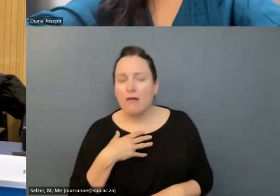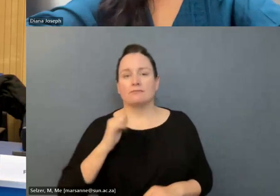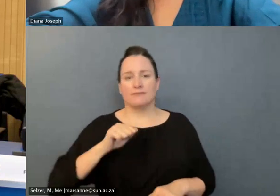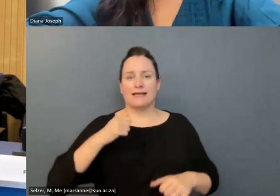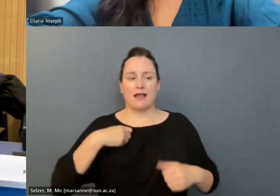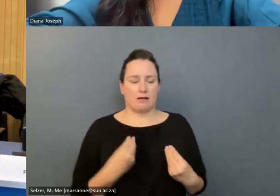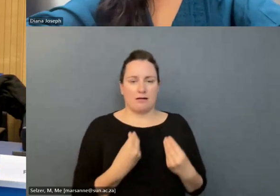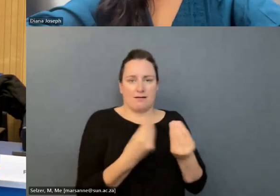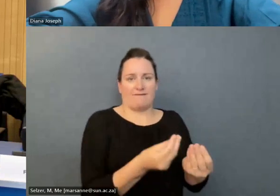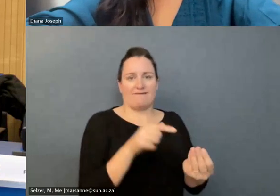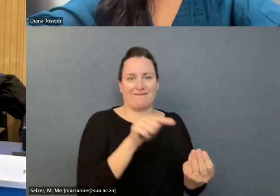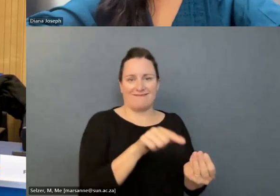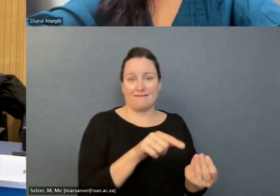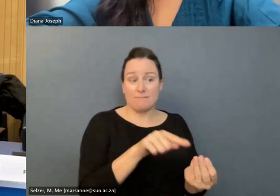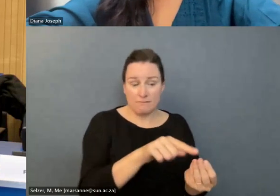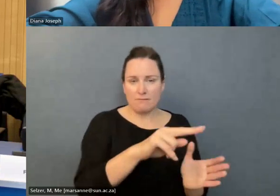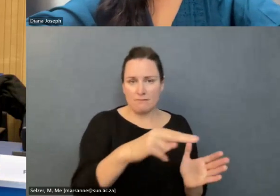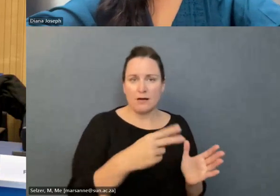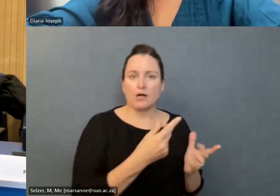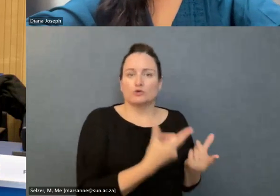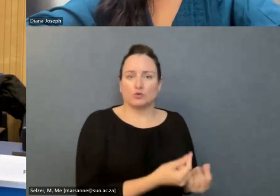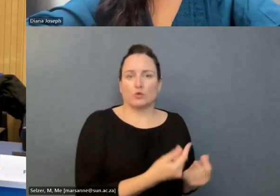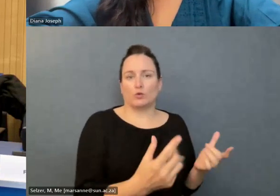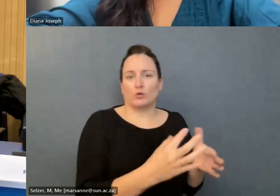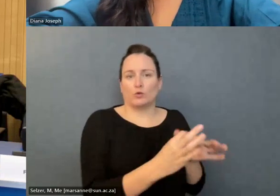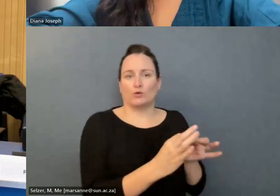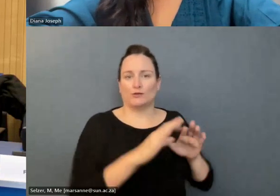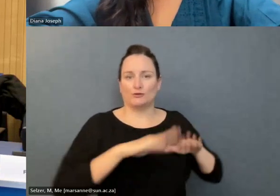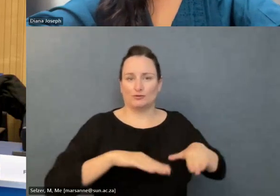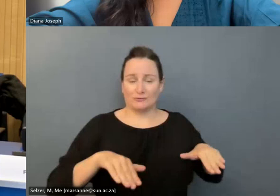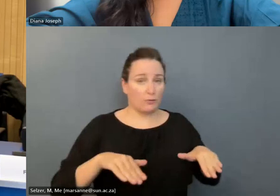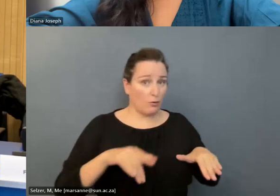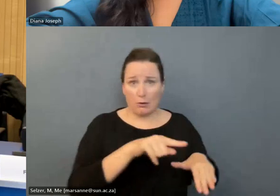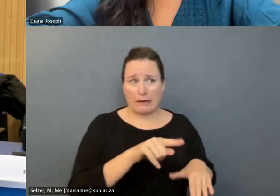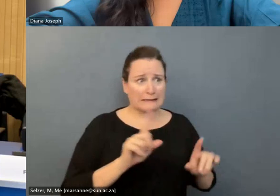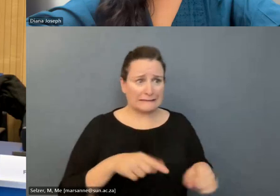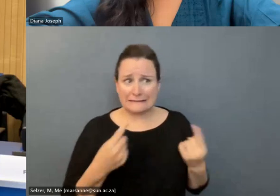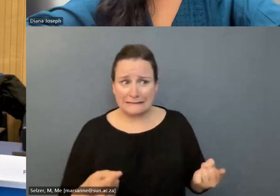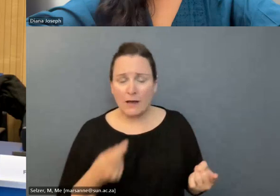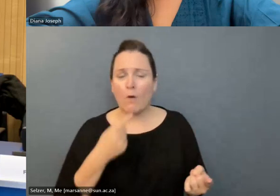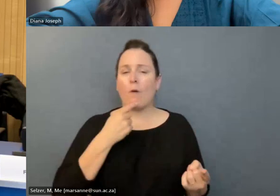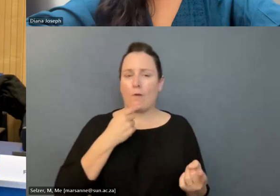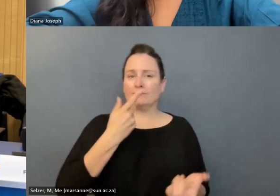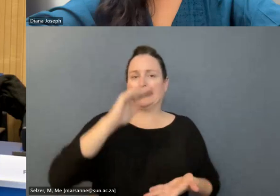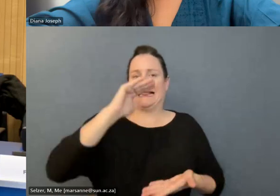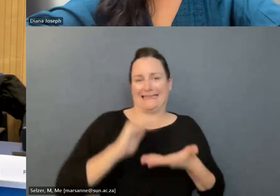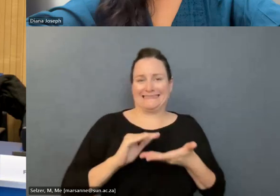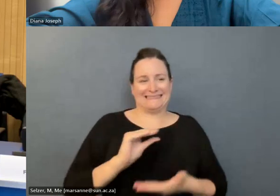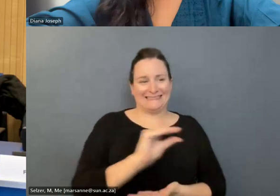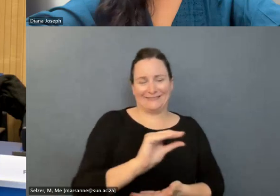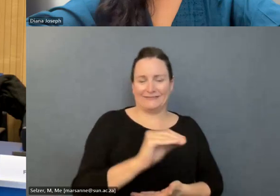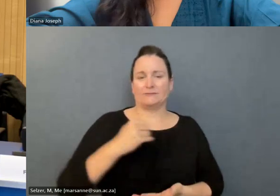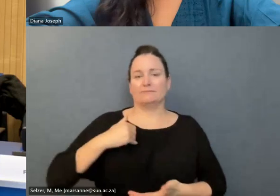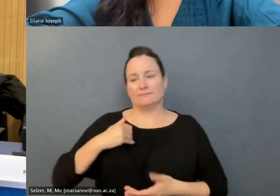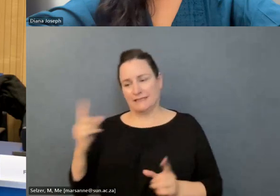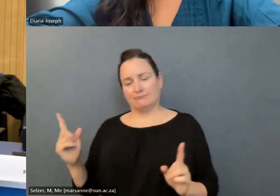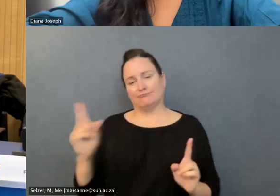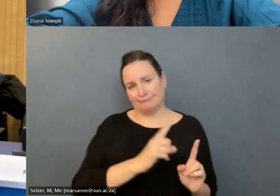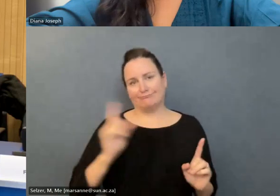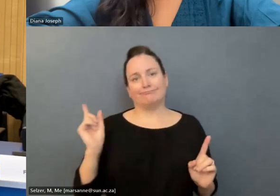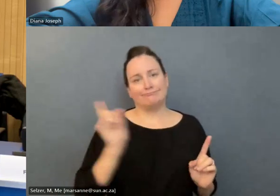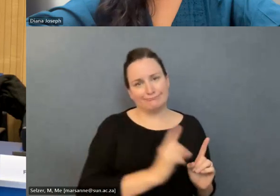parent. Secondly, IEPs are important because we take out student learning objectives out of those IEPs